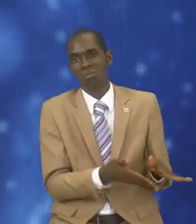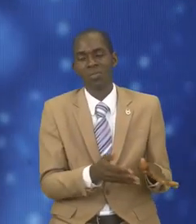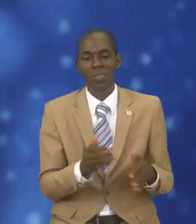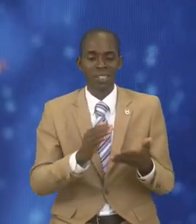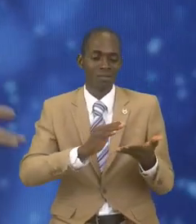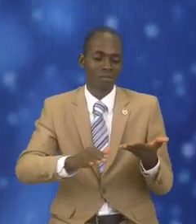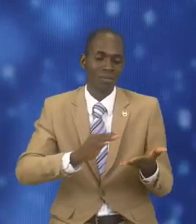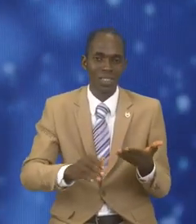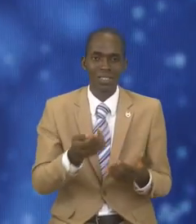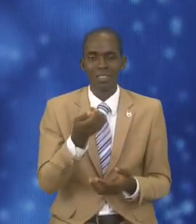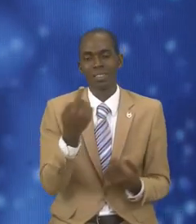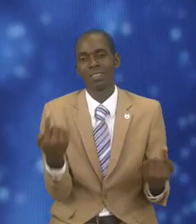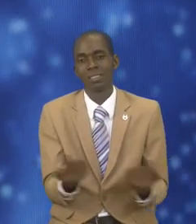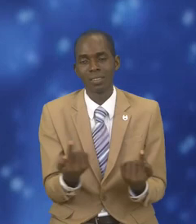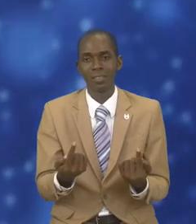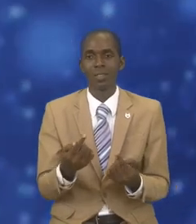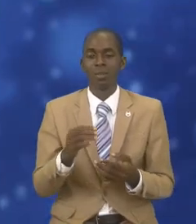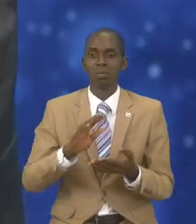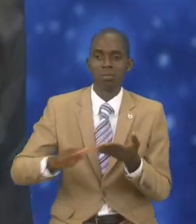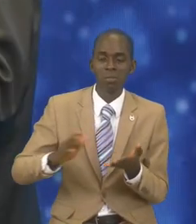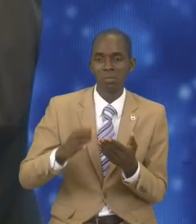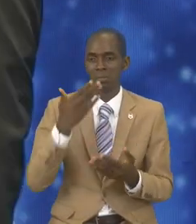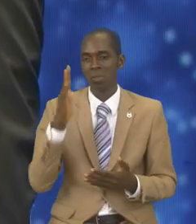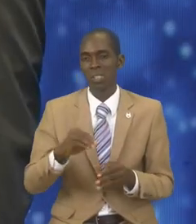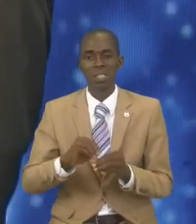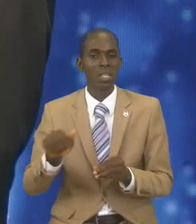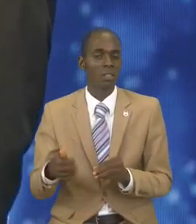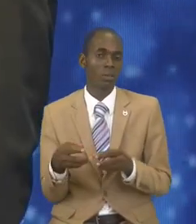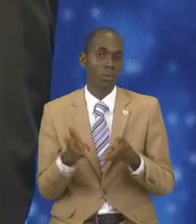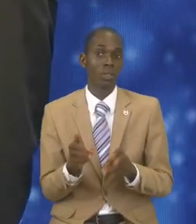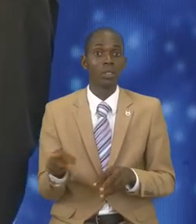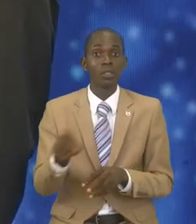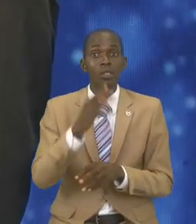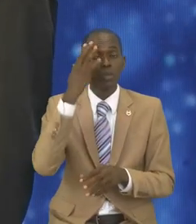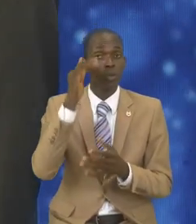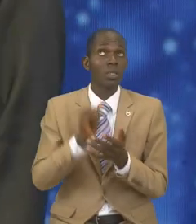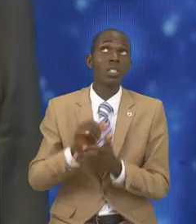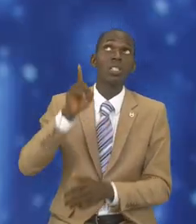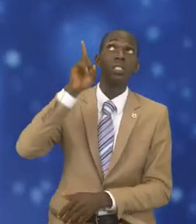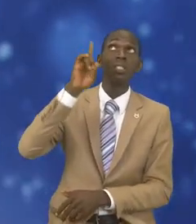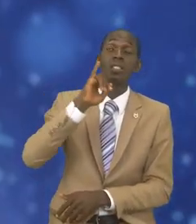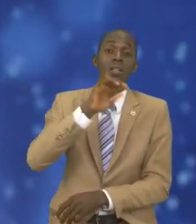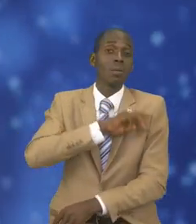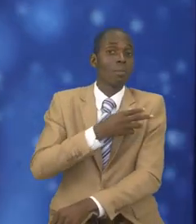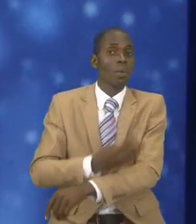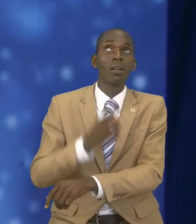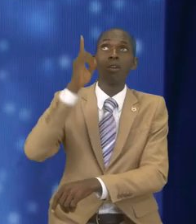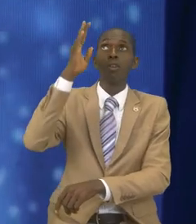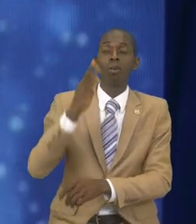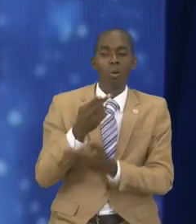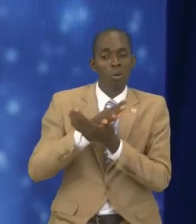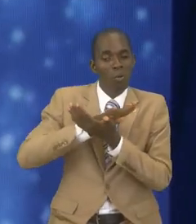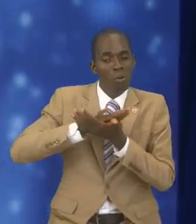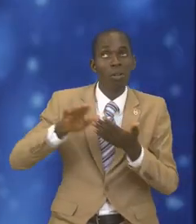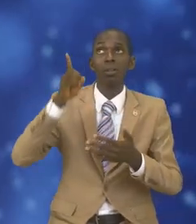excuse evil or sin in any way. They know that he's a mighty God, a holy God, and whether in